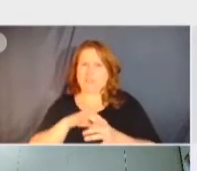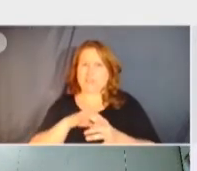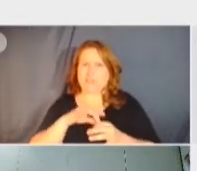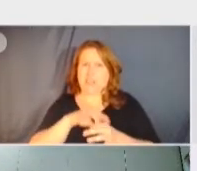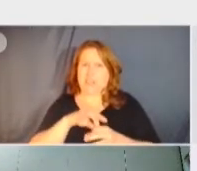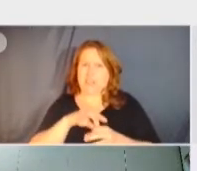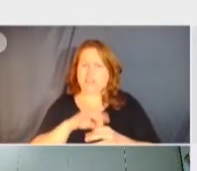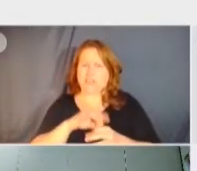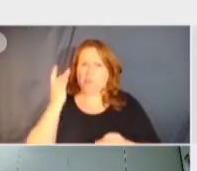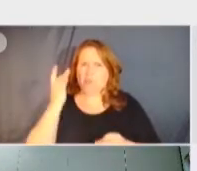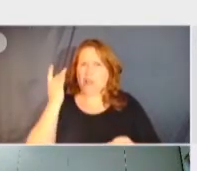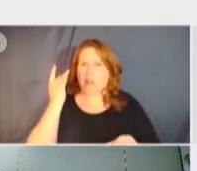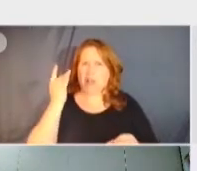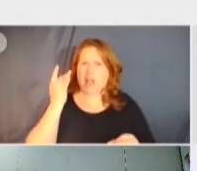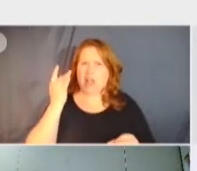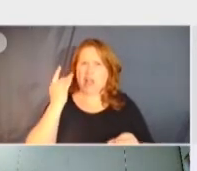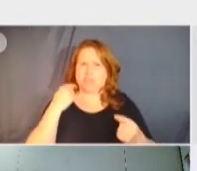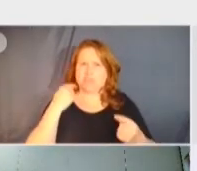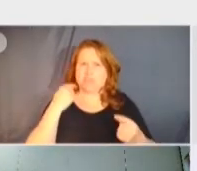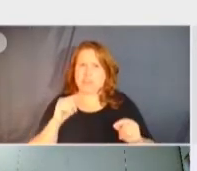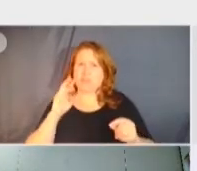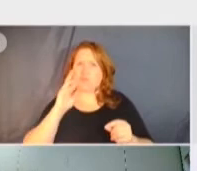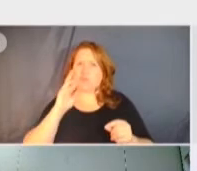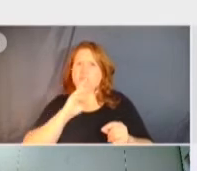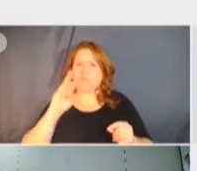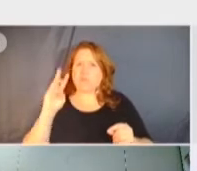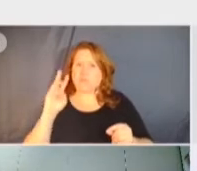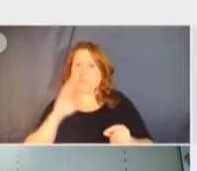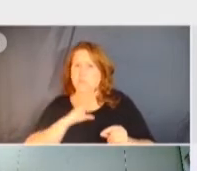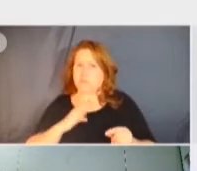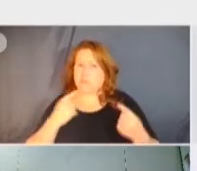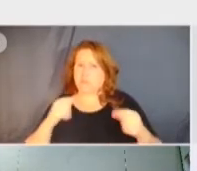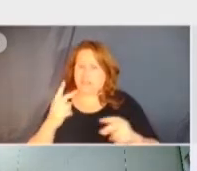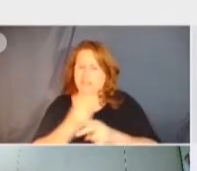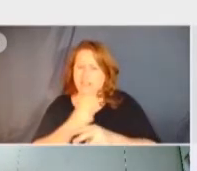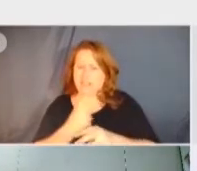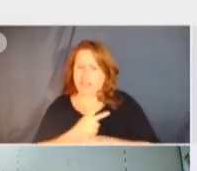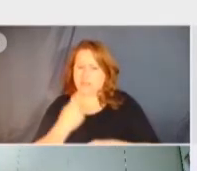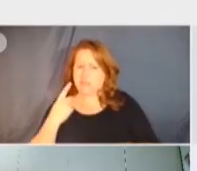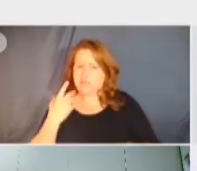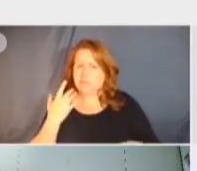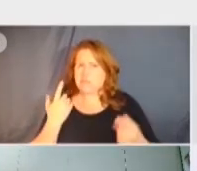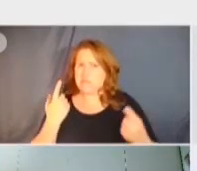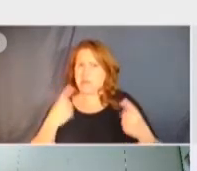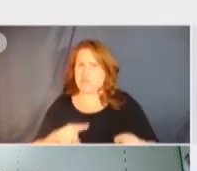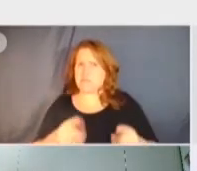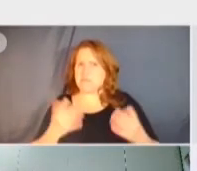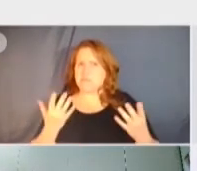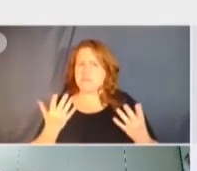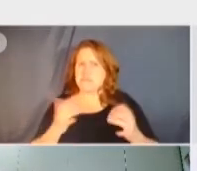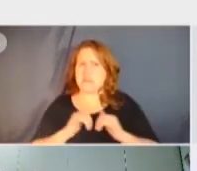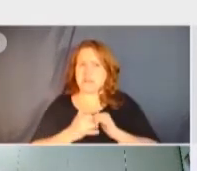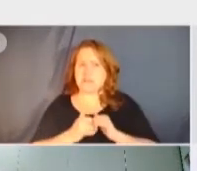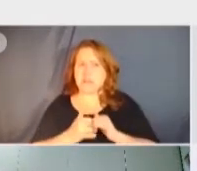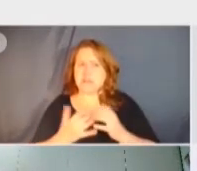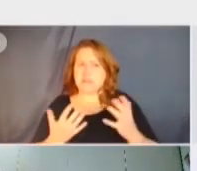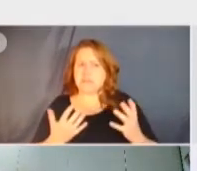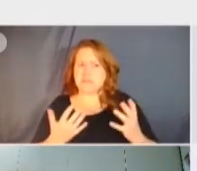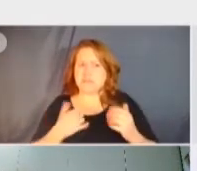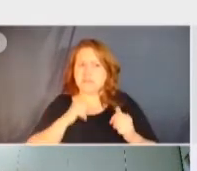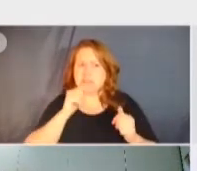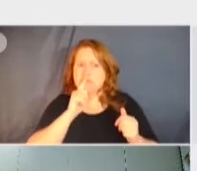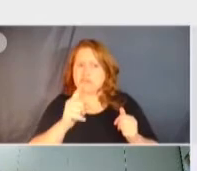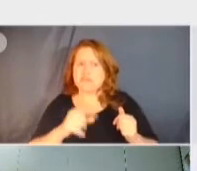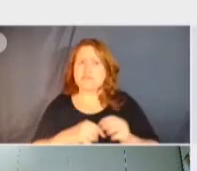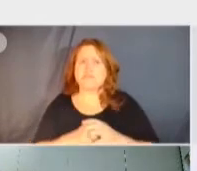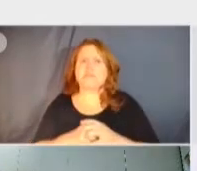to the Westchester board and try to get a better understanding of what may have caused such an issue. We did receive a response back from the Westchester board on March